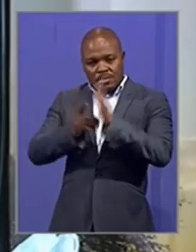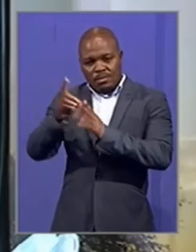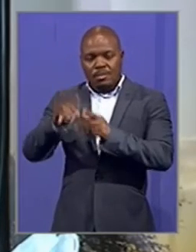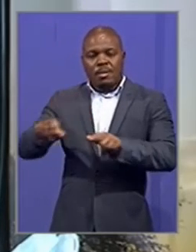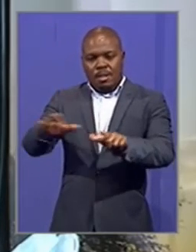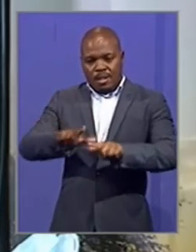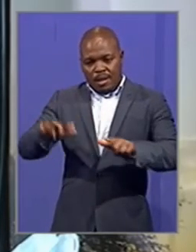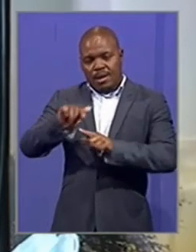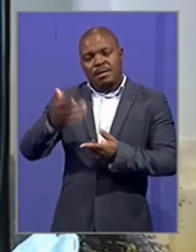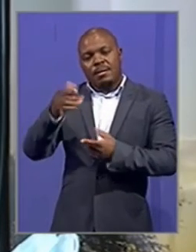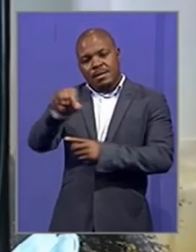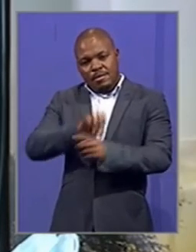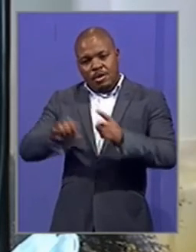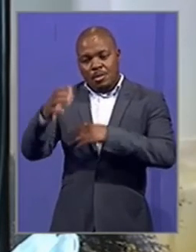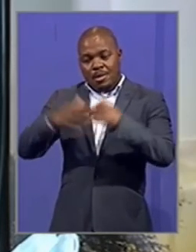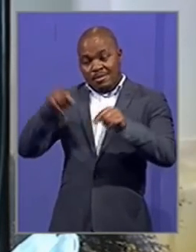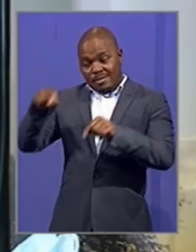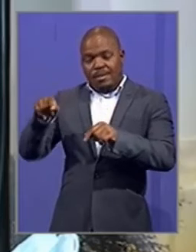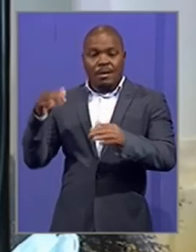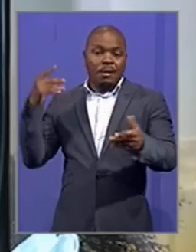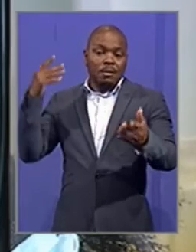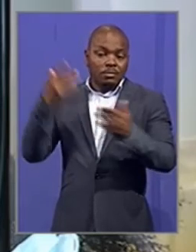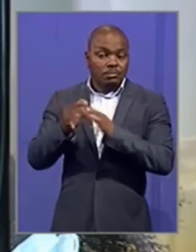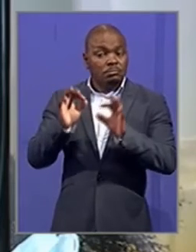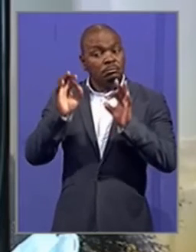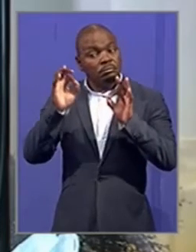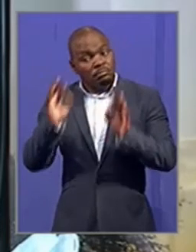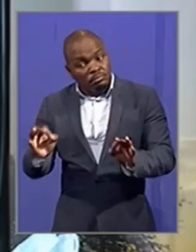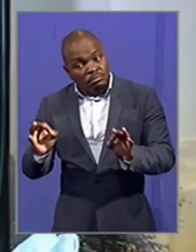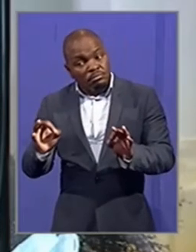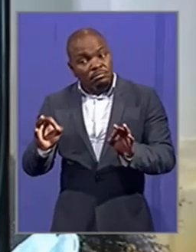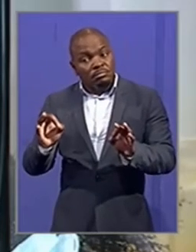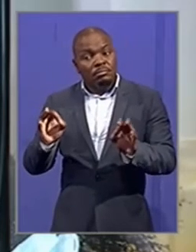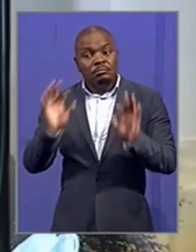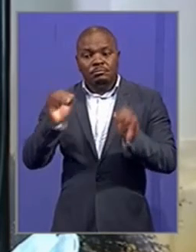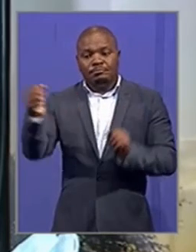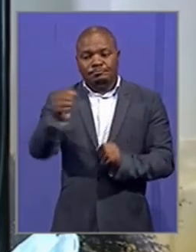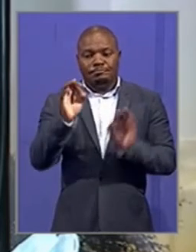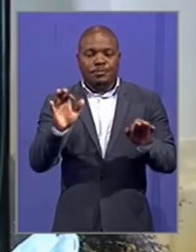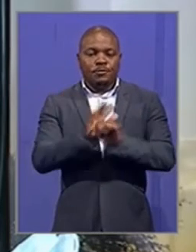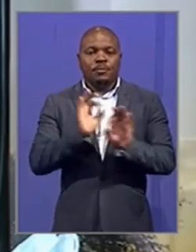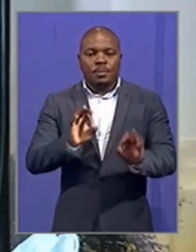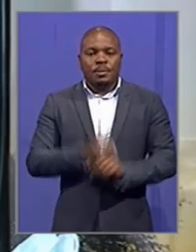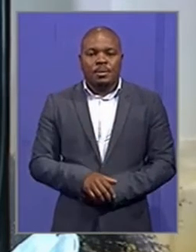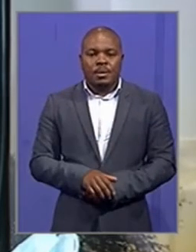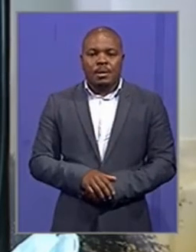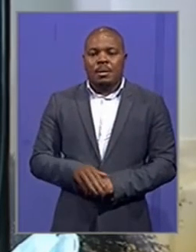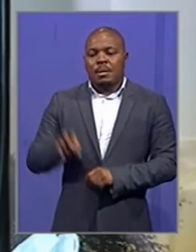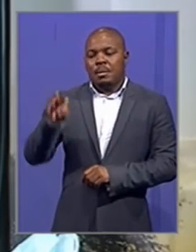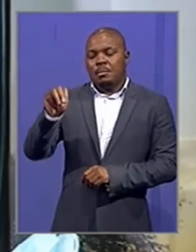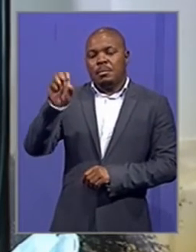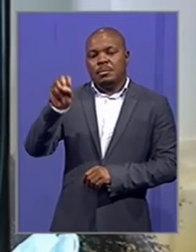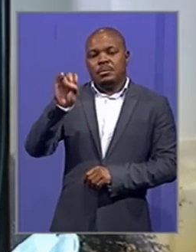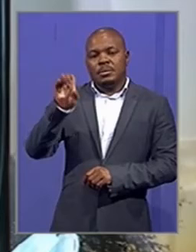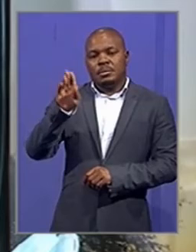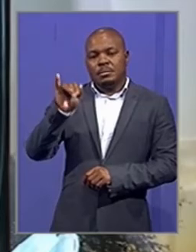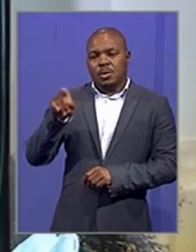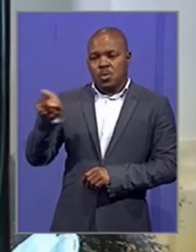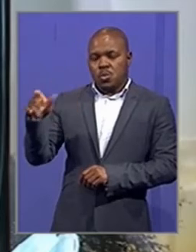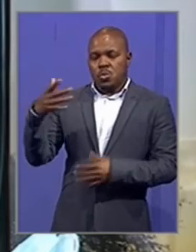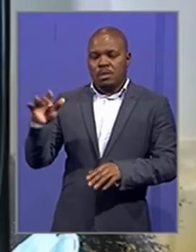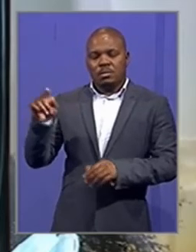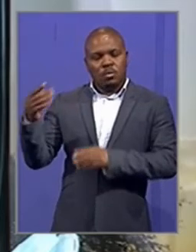and Environmental Affairs until it would have been filled substantively. Mandla Msibi is a comrade of